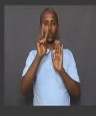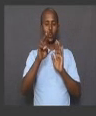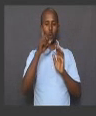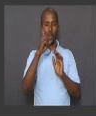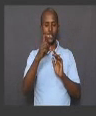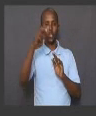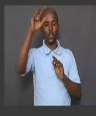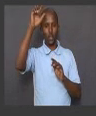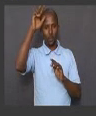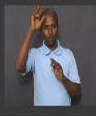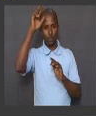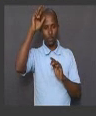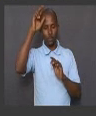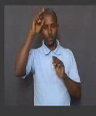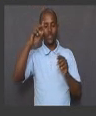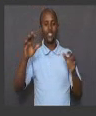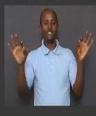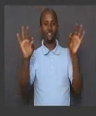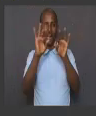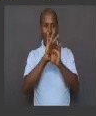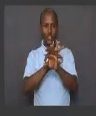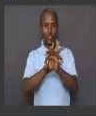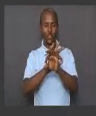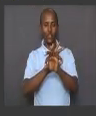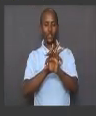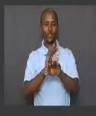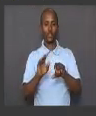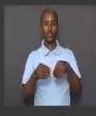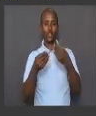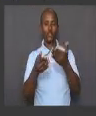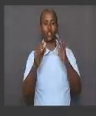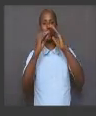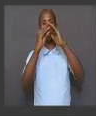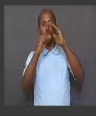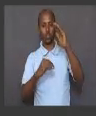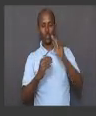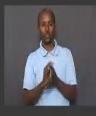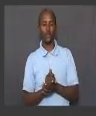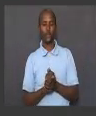2x cubed, the function is odd.